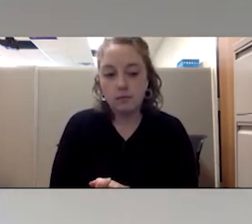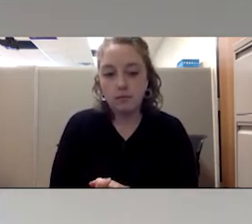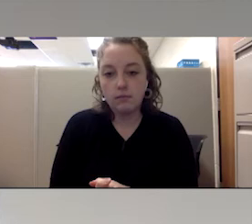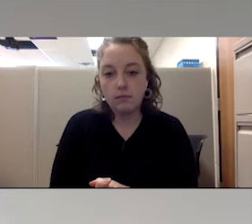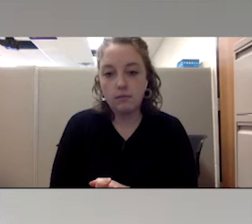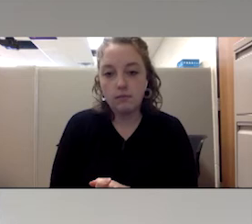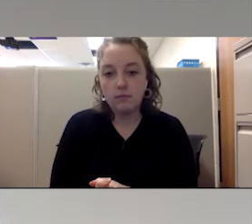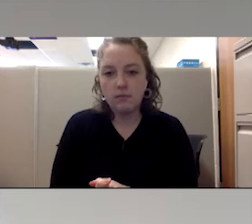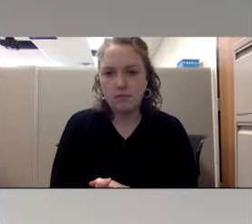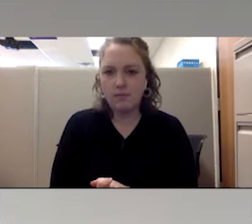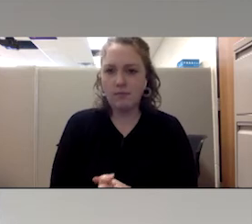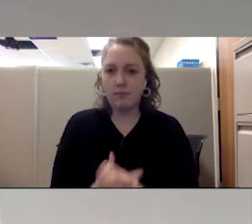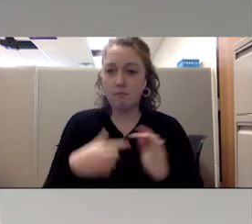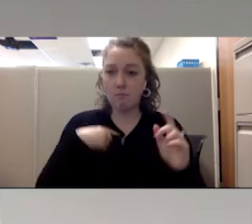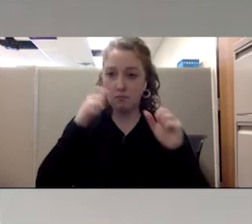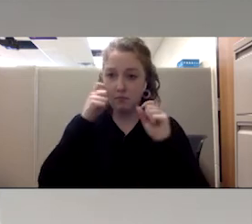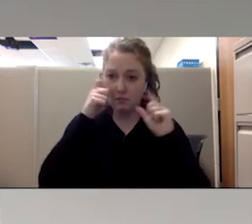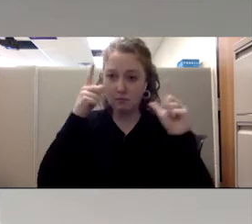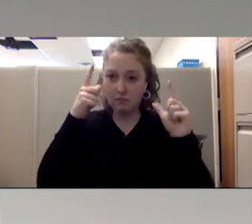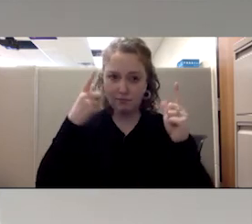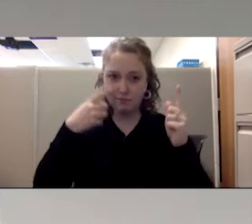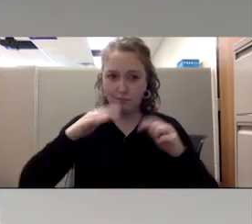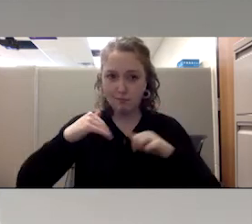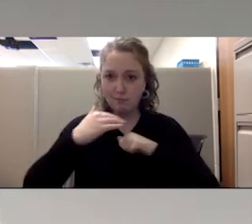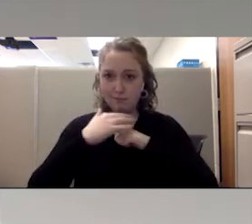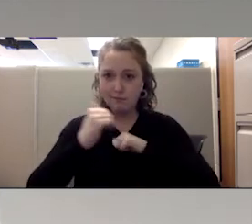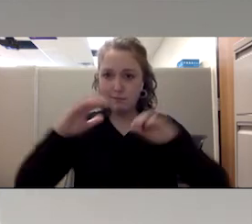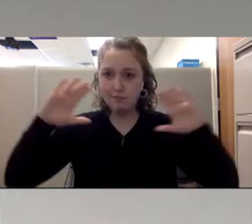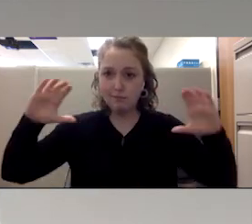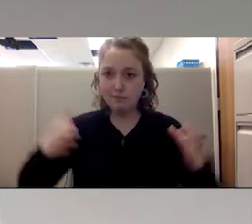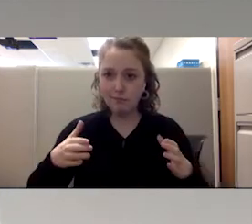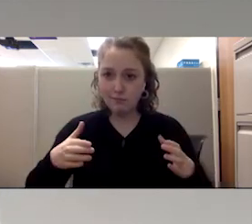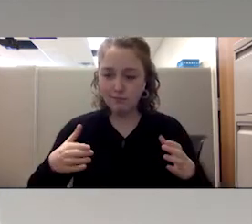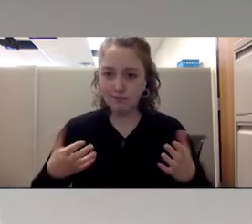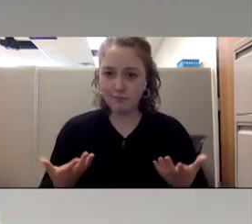I can't believe they haven't come and gone by now.